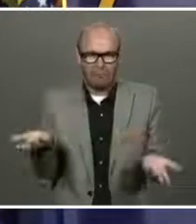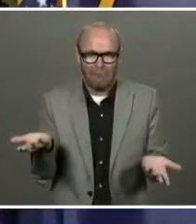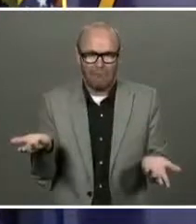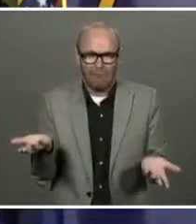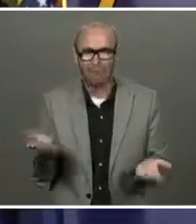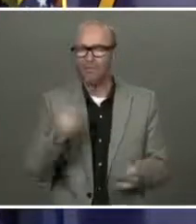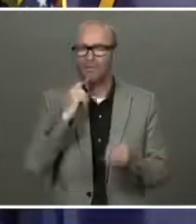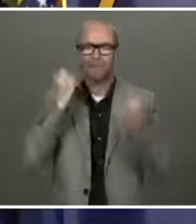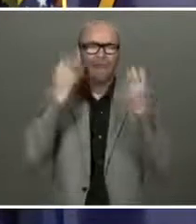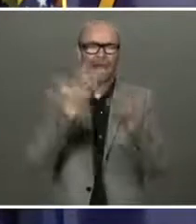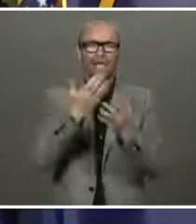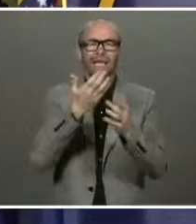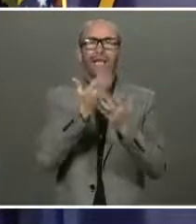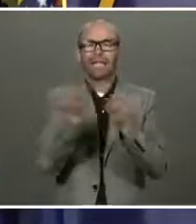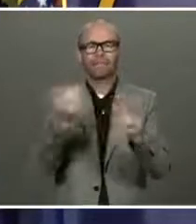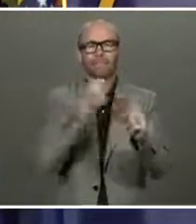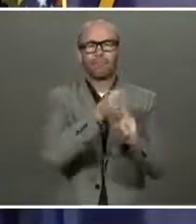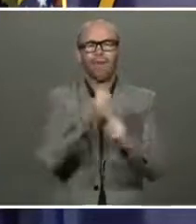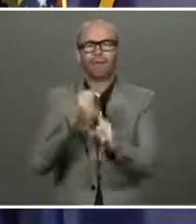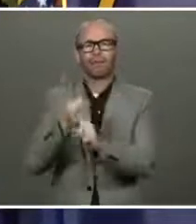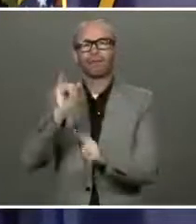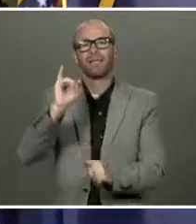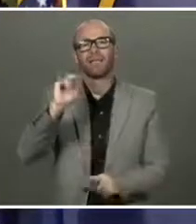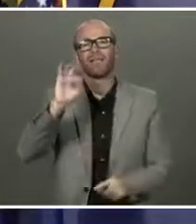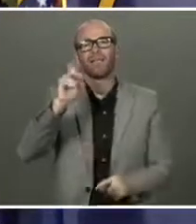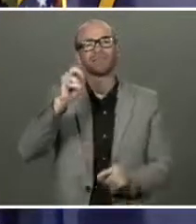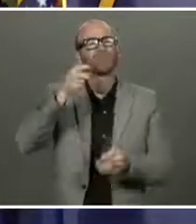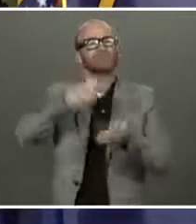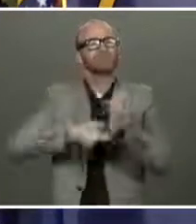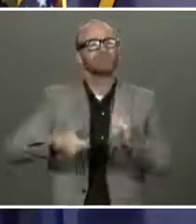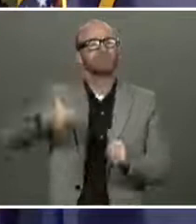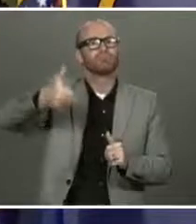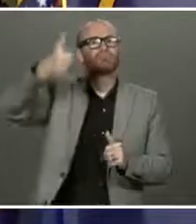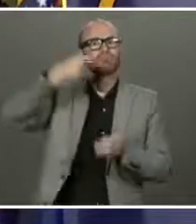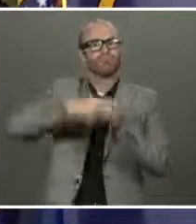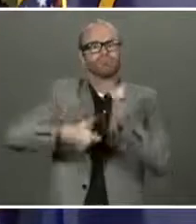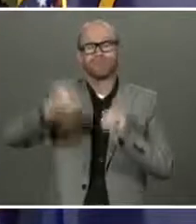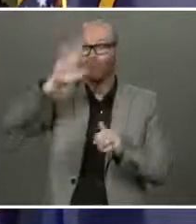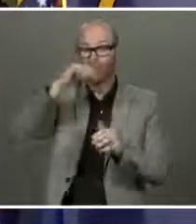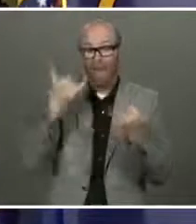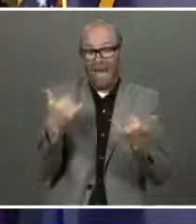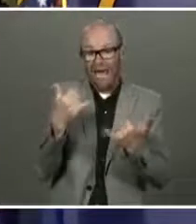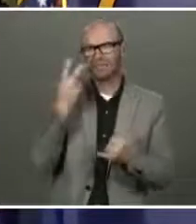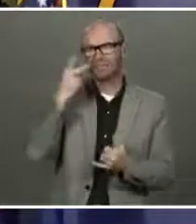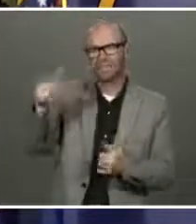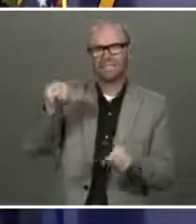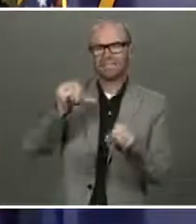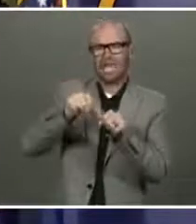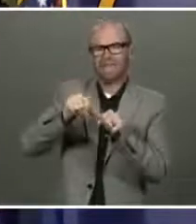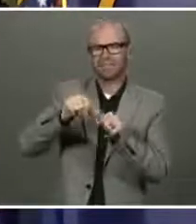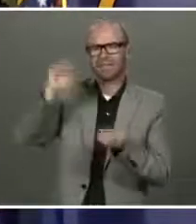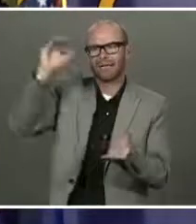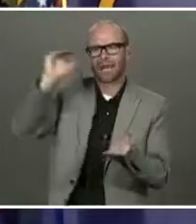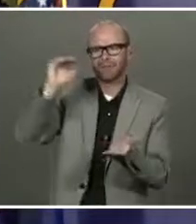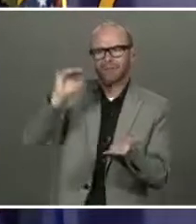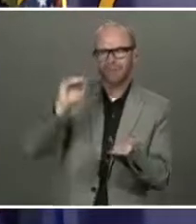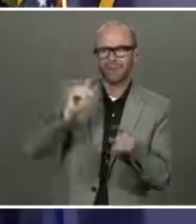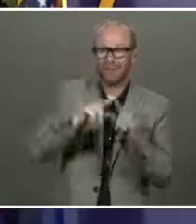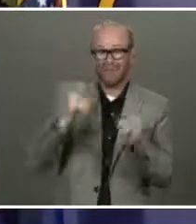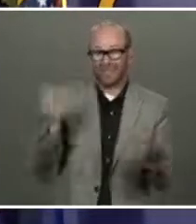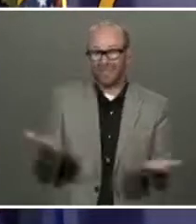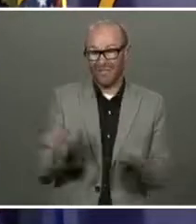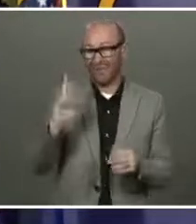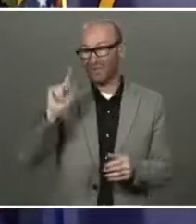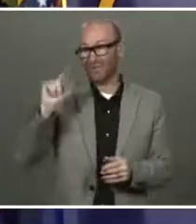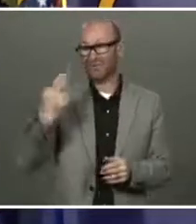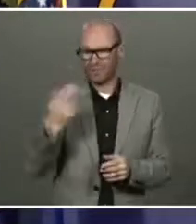driving inflation. So on the net kind of positive side, we are seeing gas prices start to come down, although Utah, as historically is the case, we're